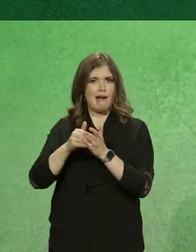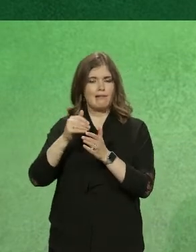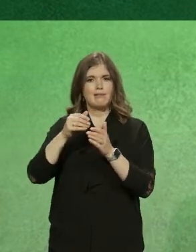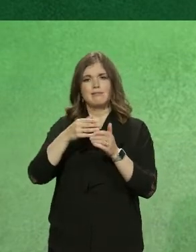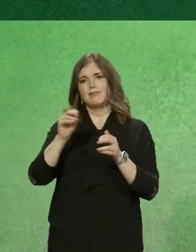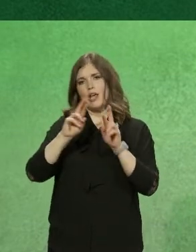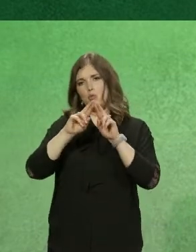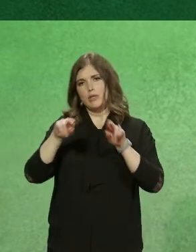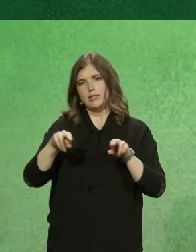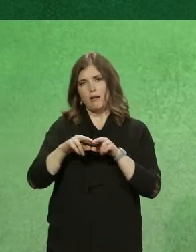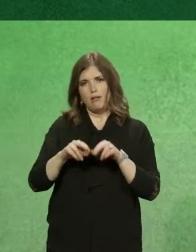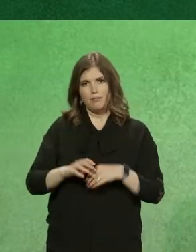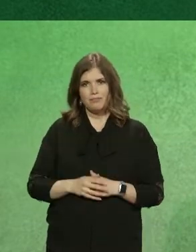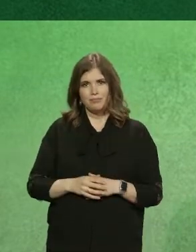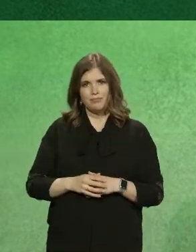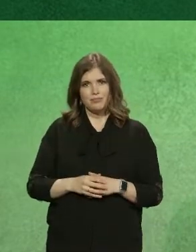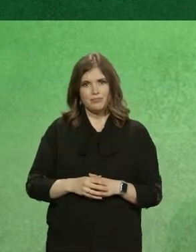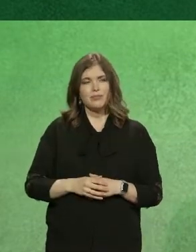Great, thank you.